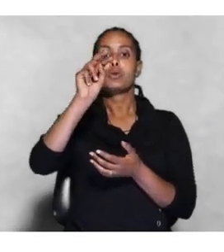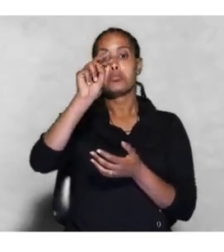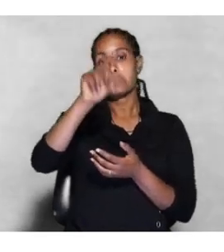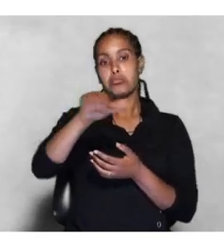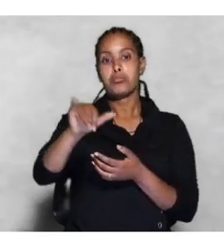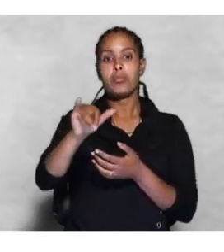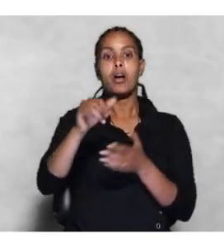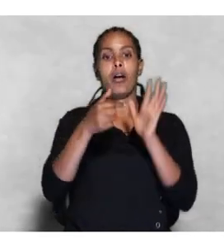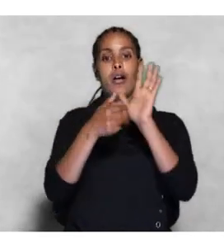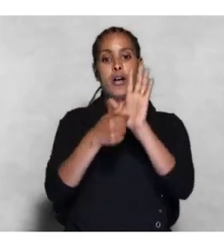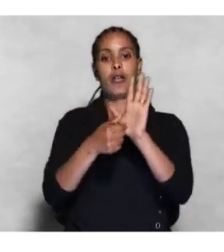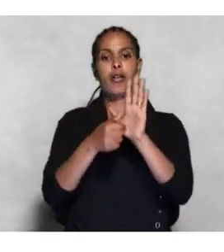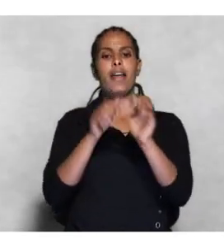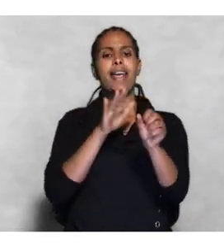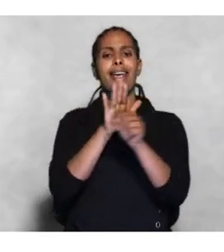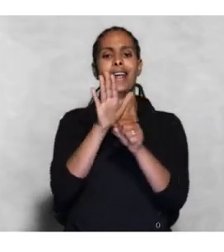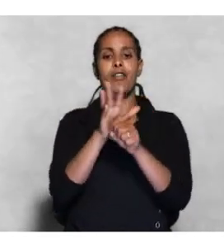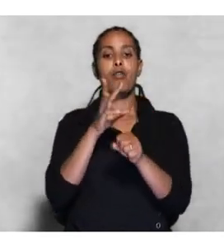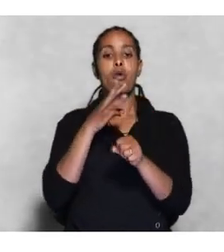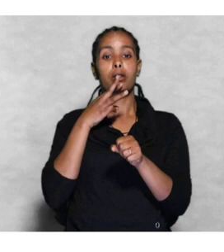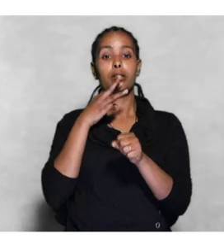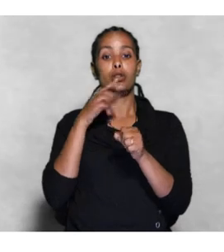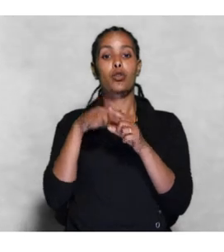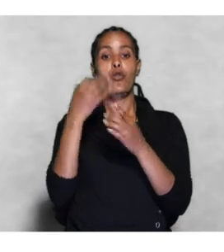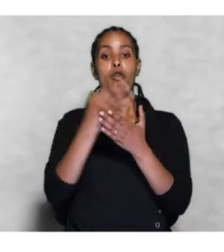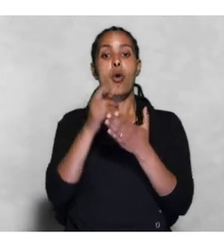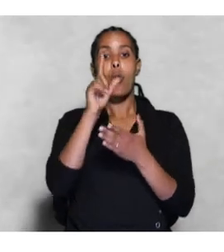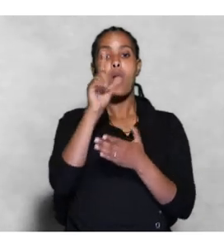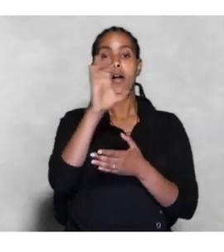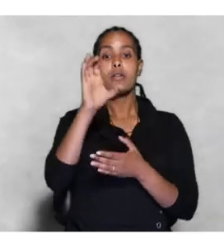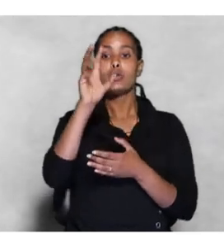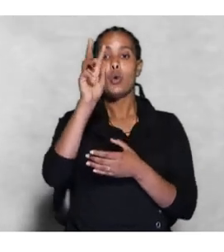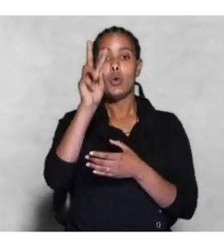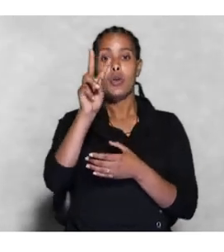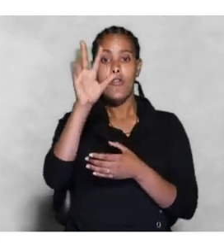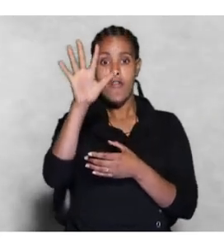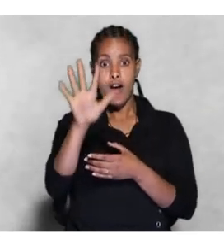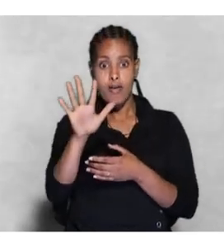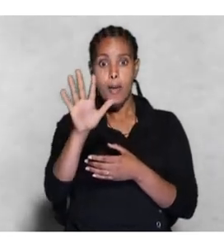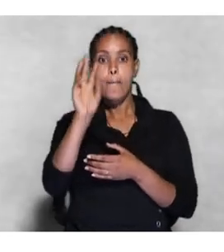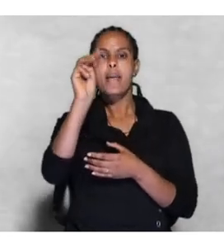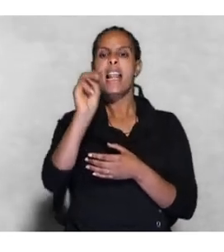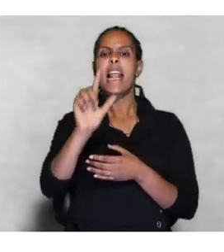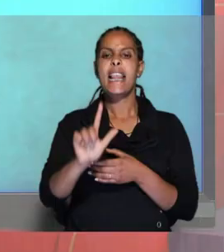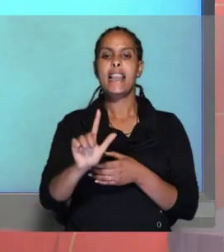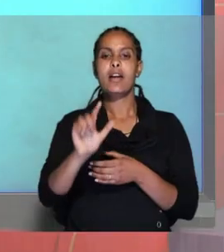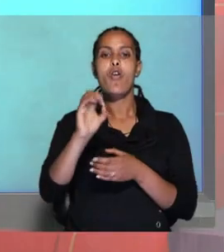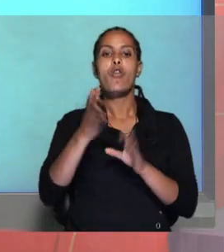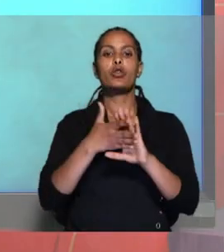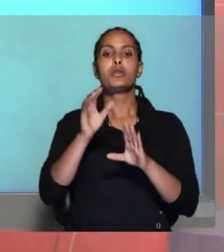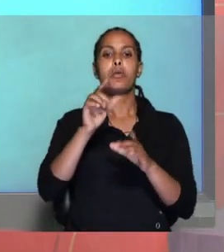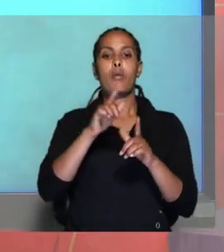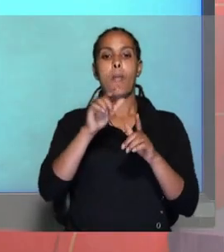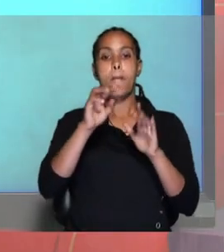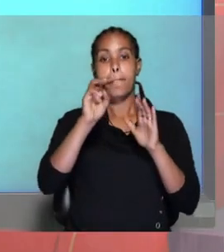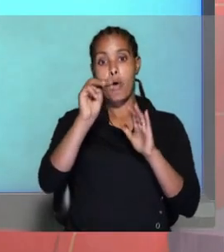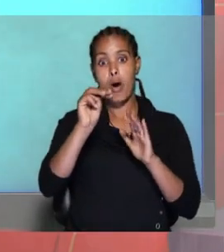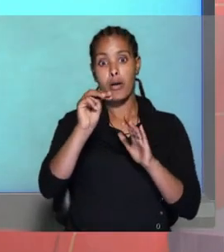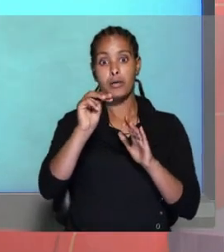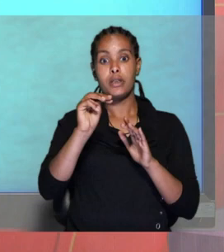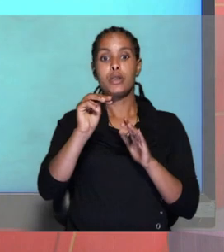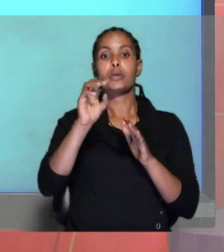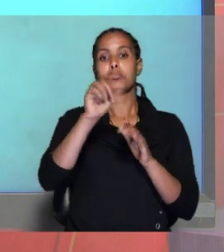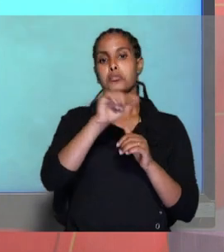sulfate in enough water to form 125 milliliter of solution. Molar mass of